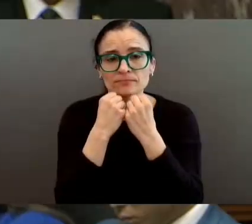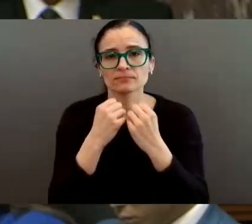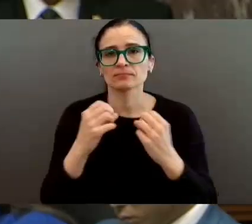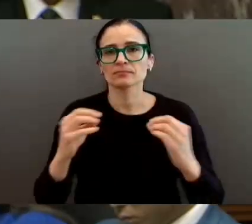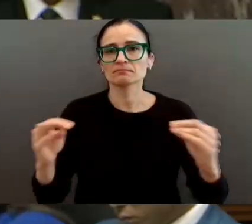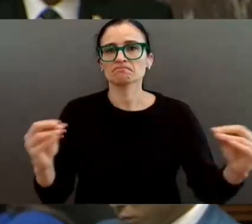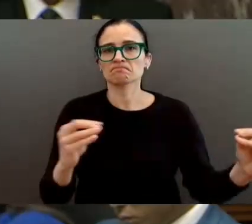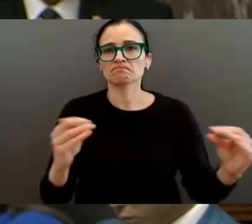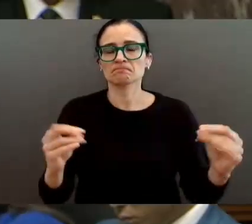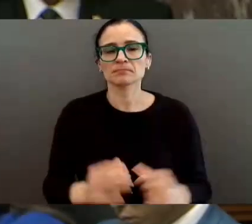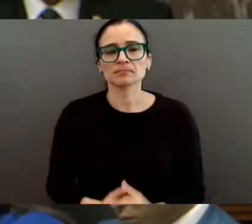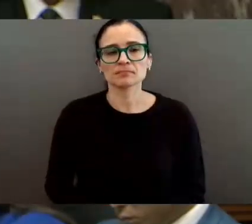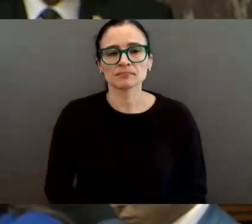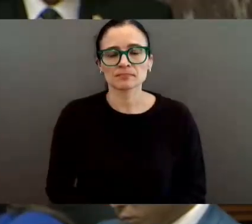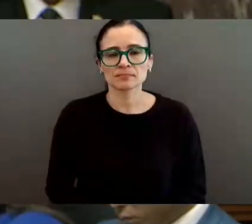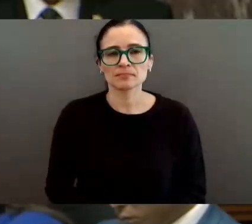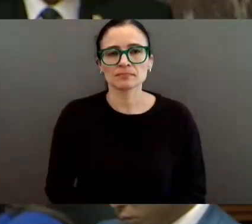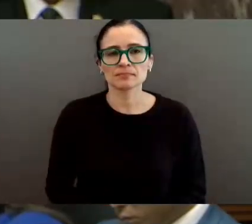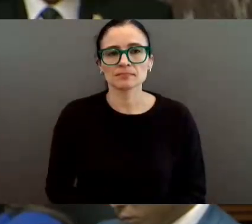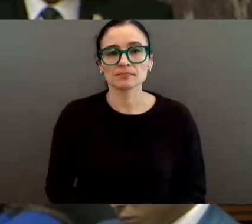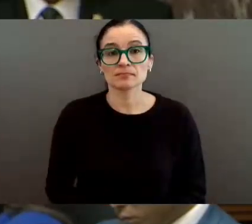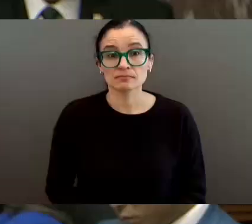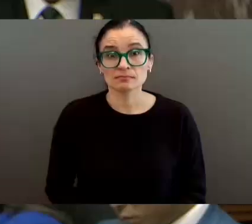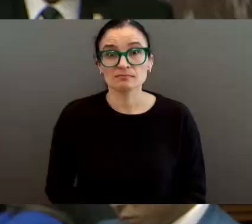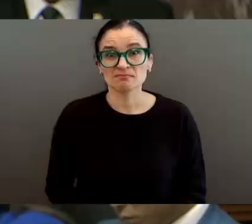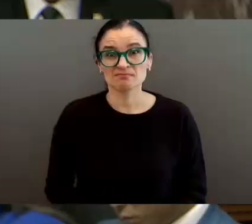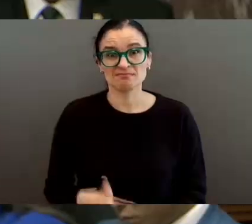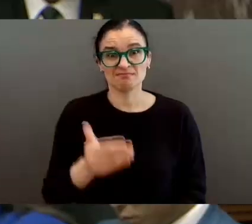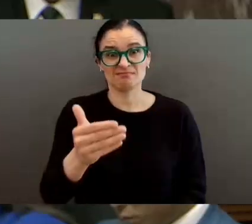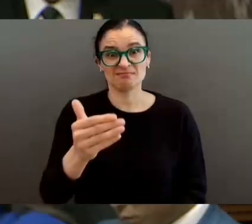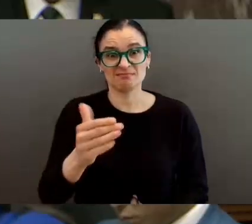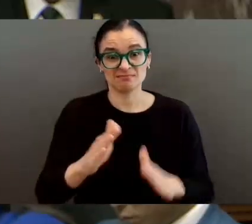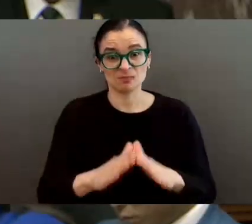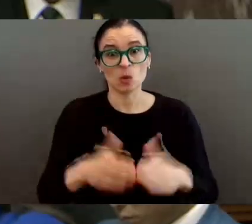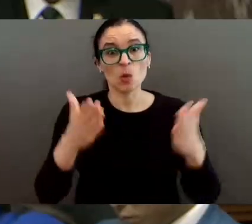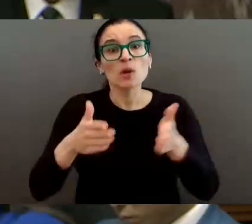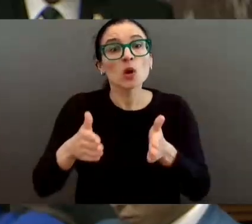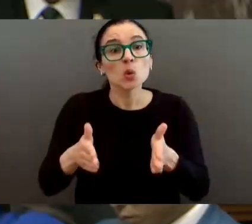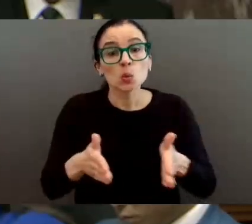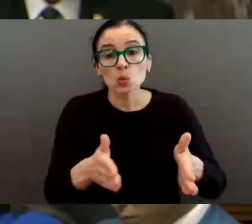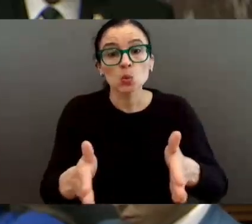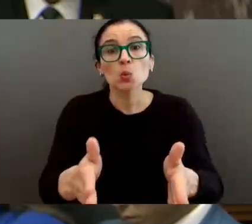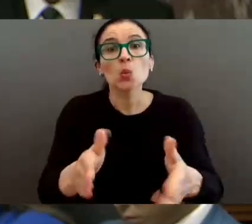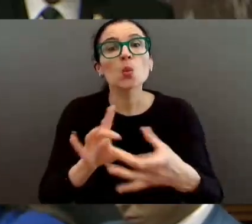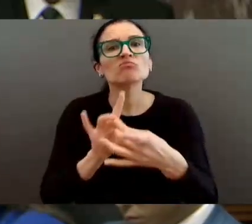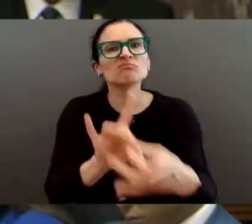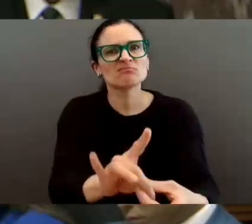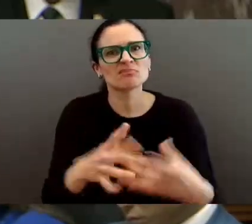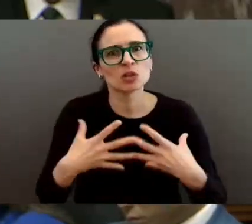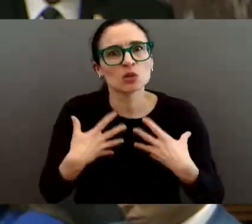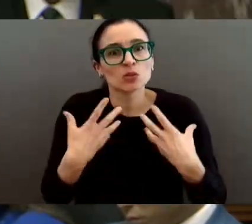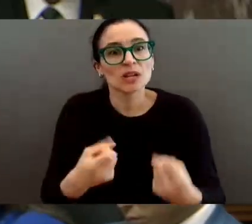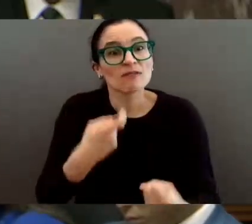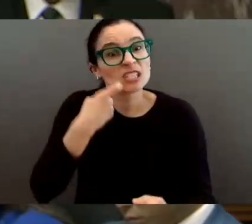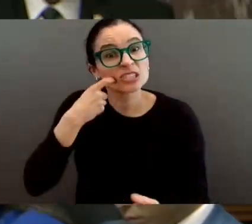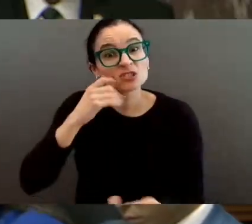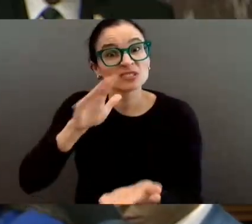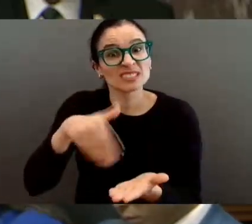Opening the new Road to Recovery Addiction Treatment Center, fulfilling our commitment.